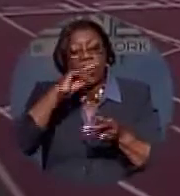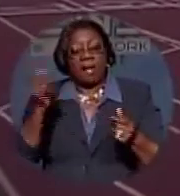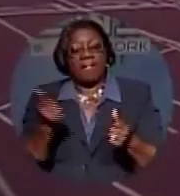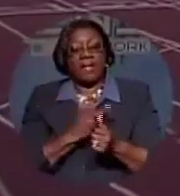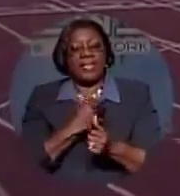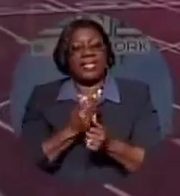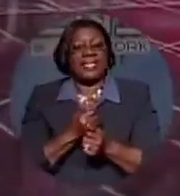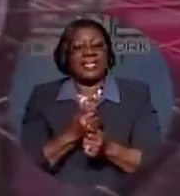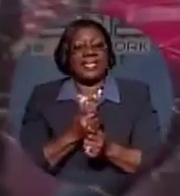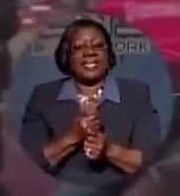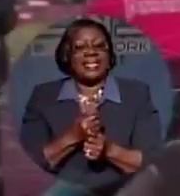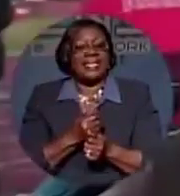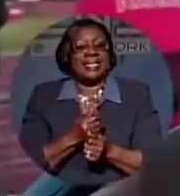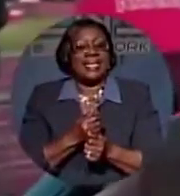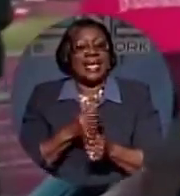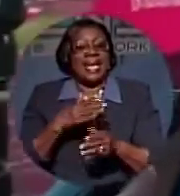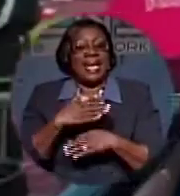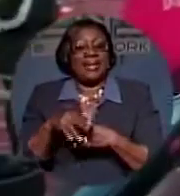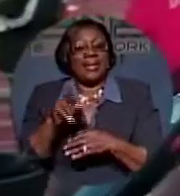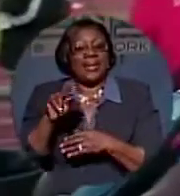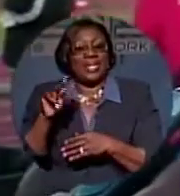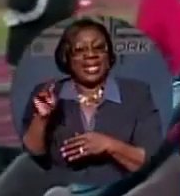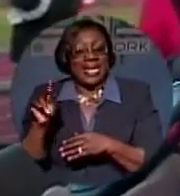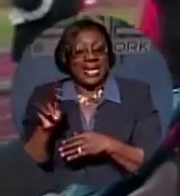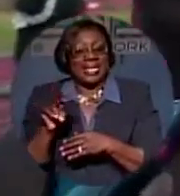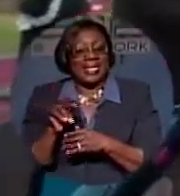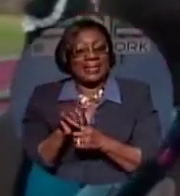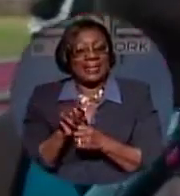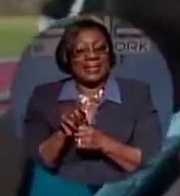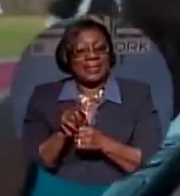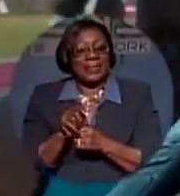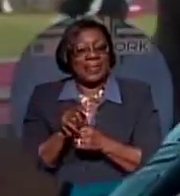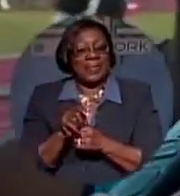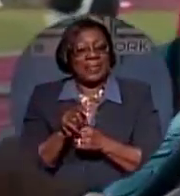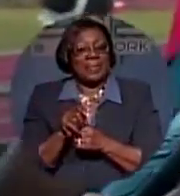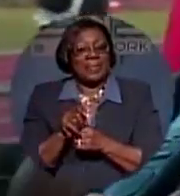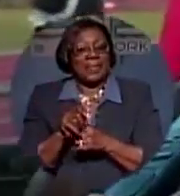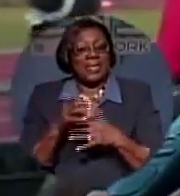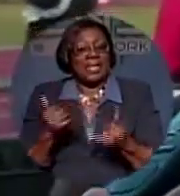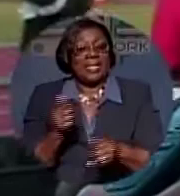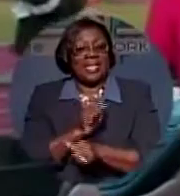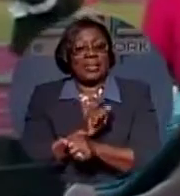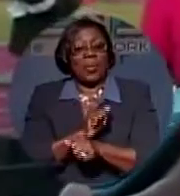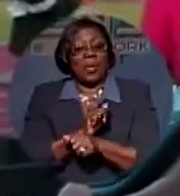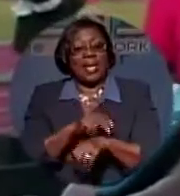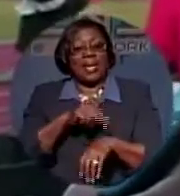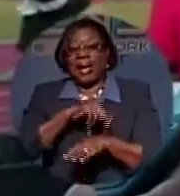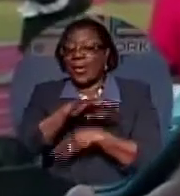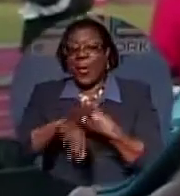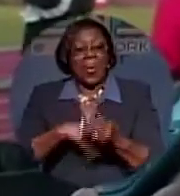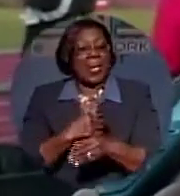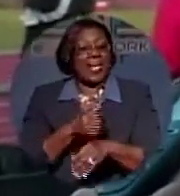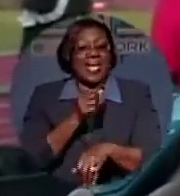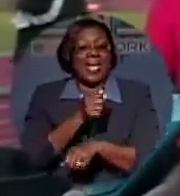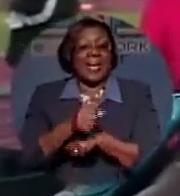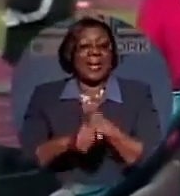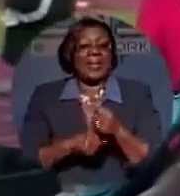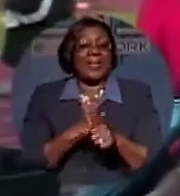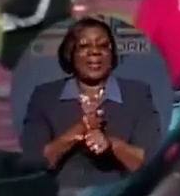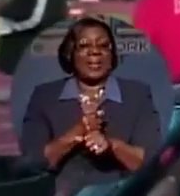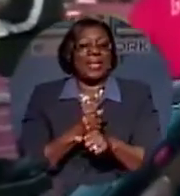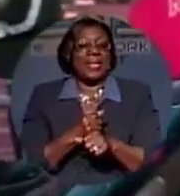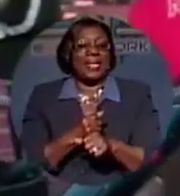PR after 2009, since 2009. And I've been working hard all year,